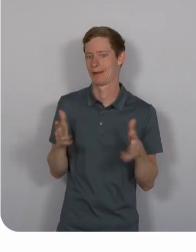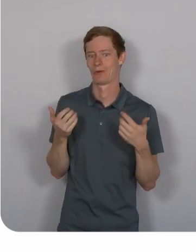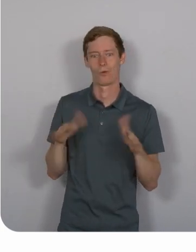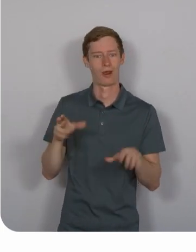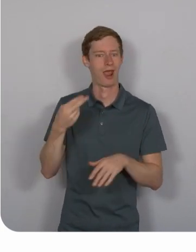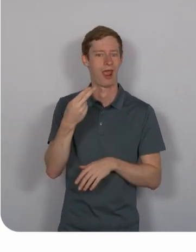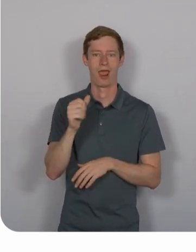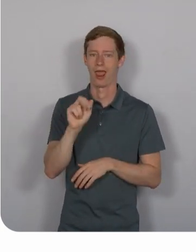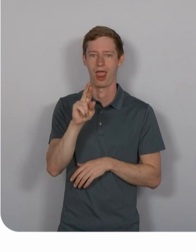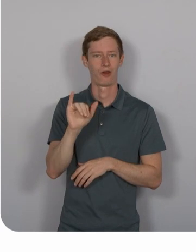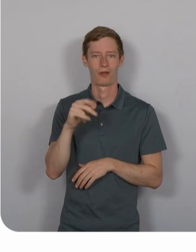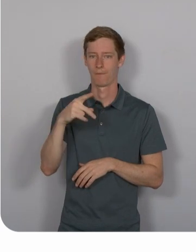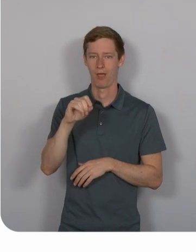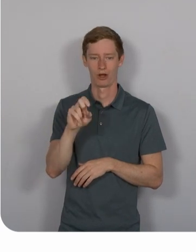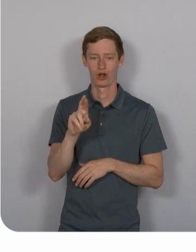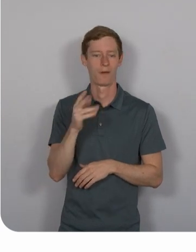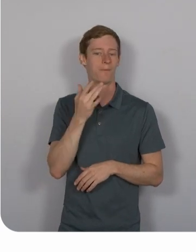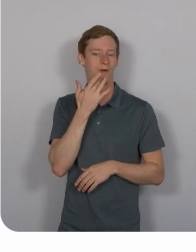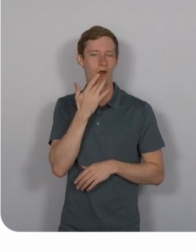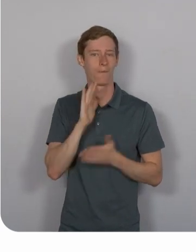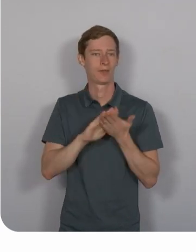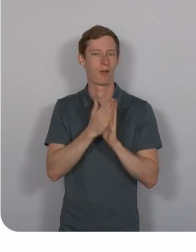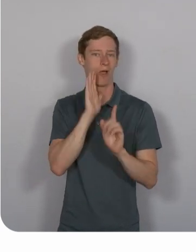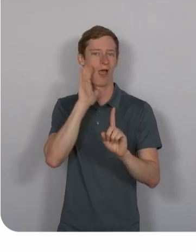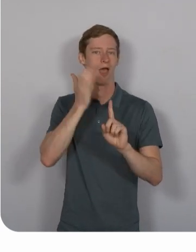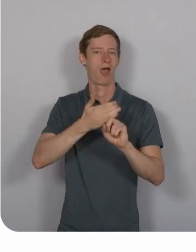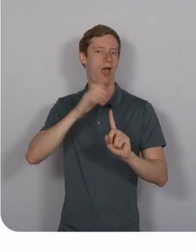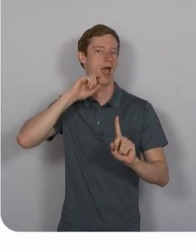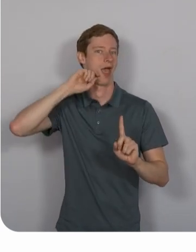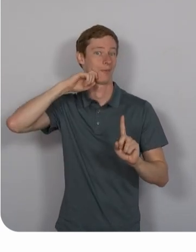theme, she just wants to be an apple.